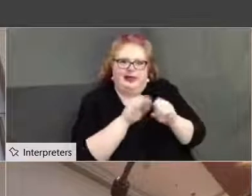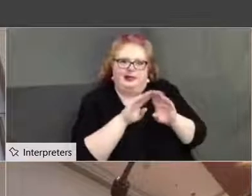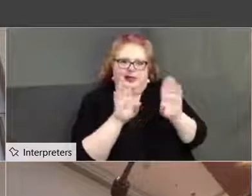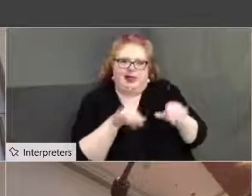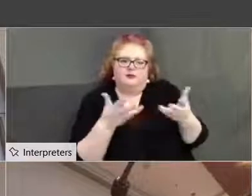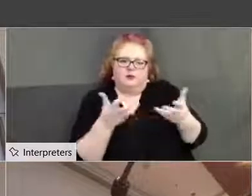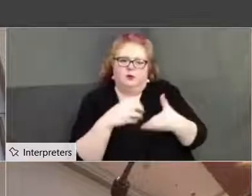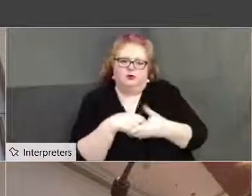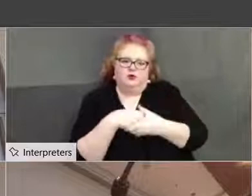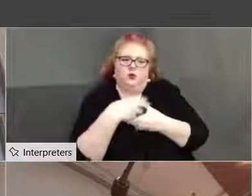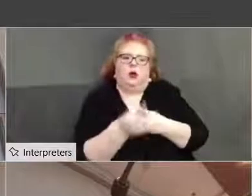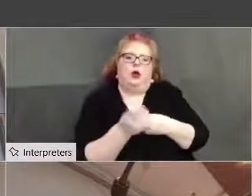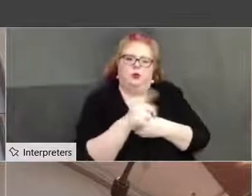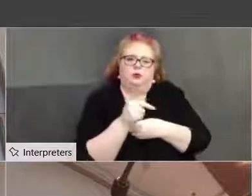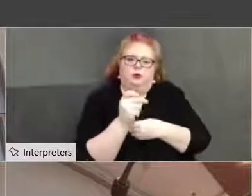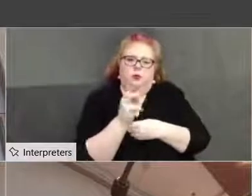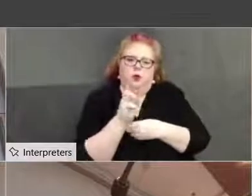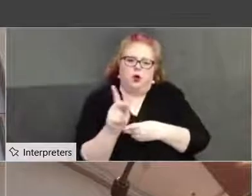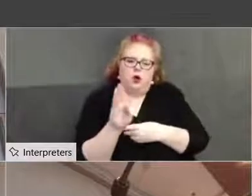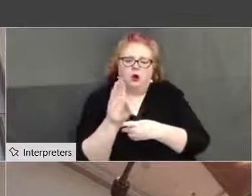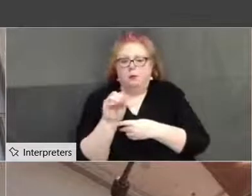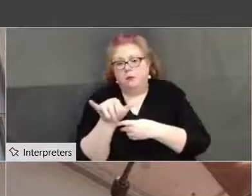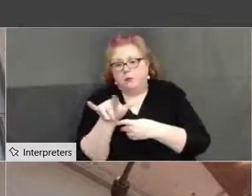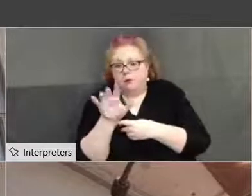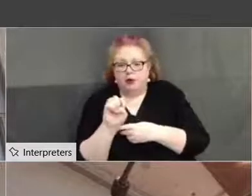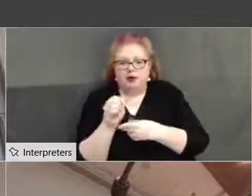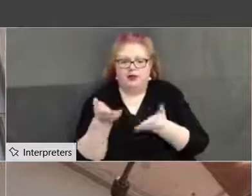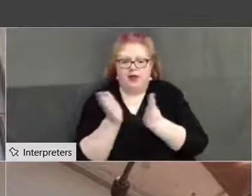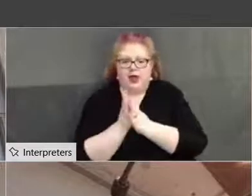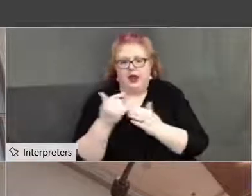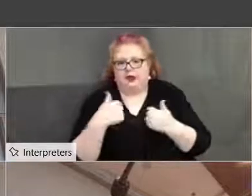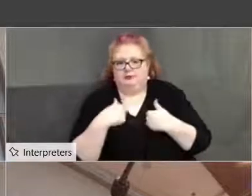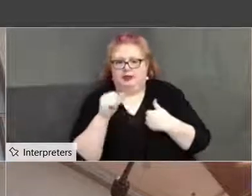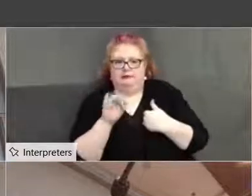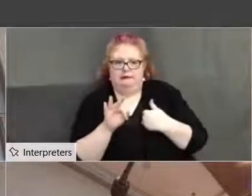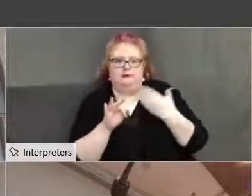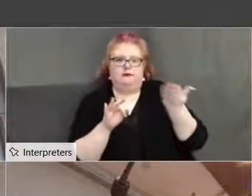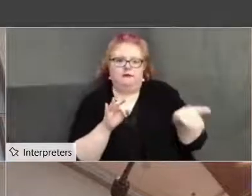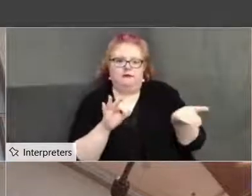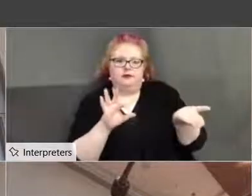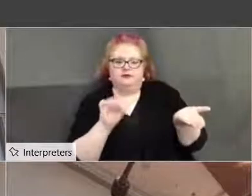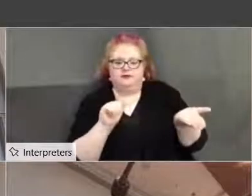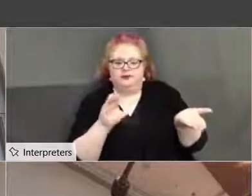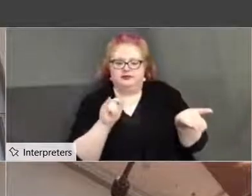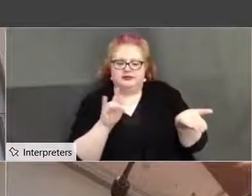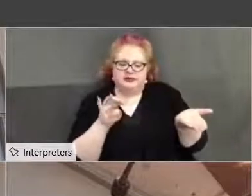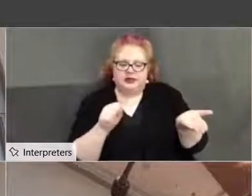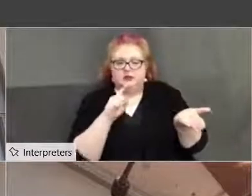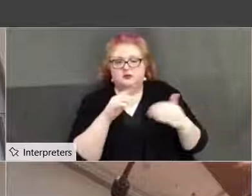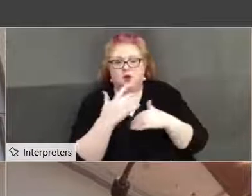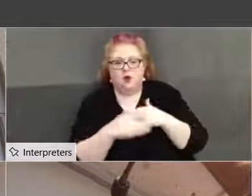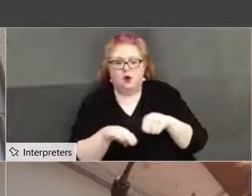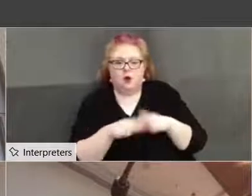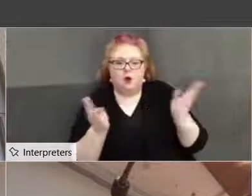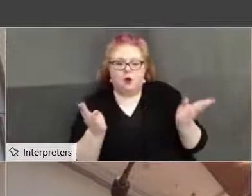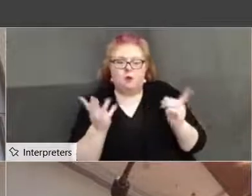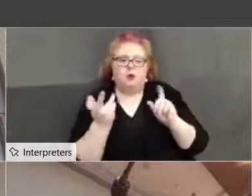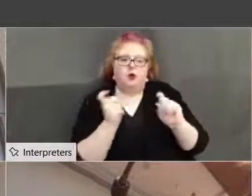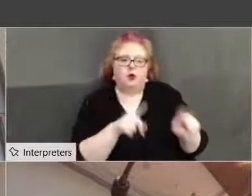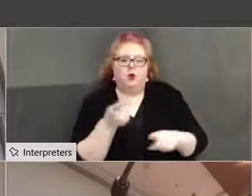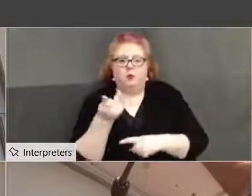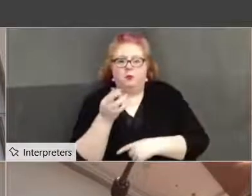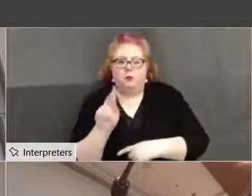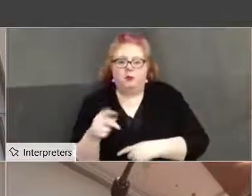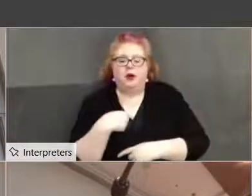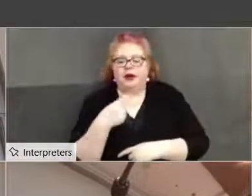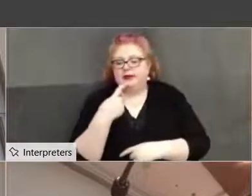ask me if our facilities were open and they wanted to go in there and walk and stuff. And I told them, best of my knowledge, they are. That's correct.